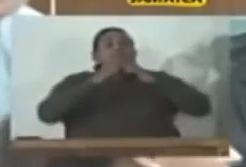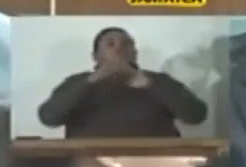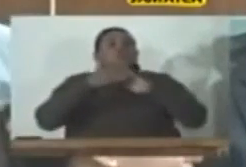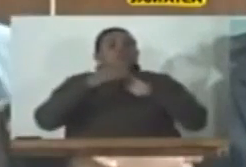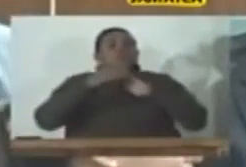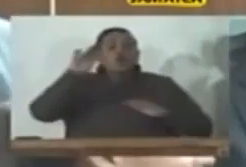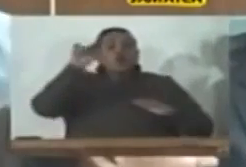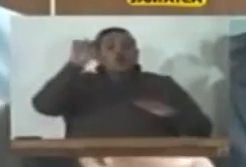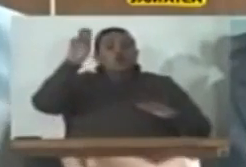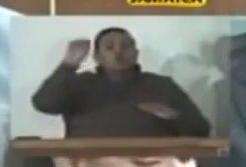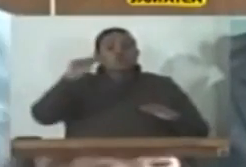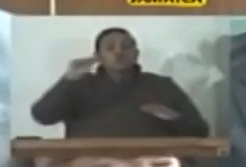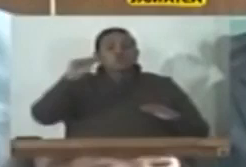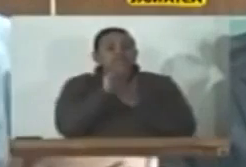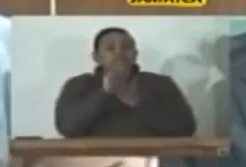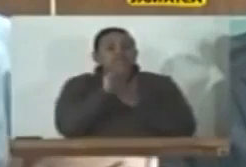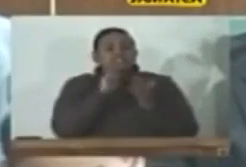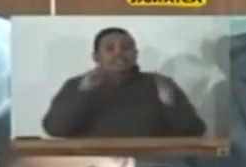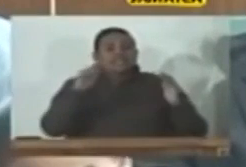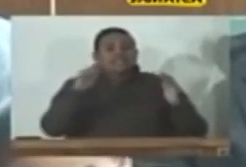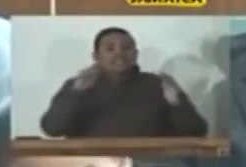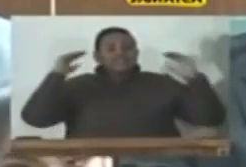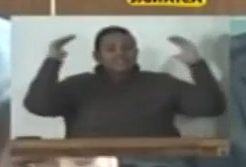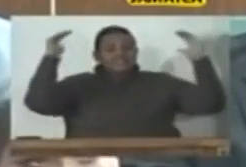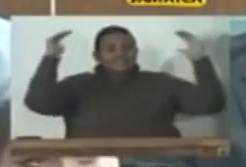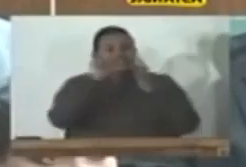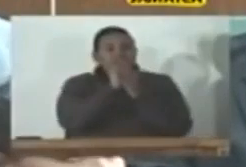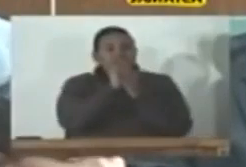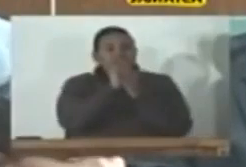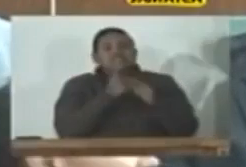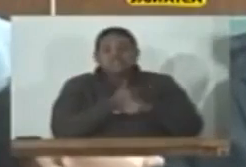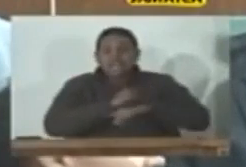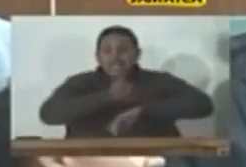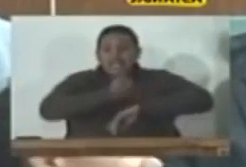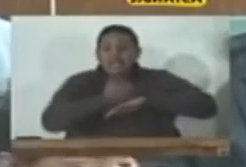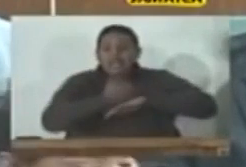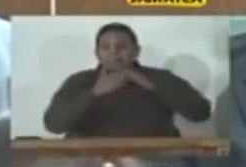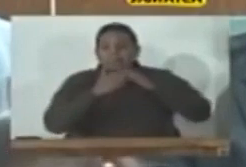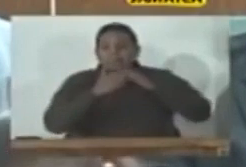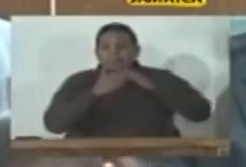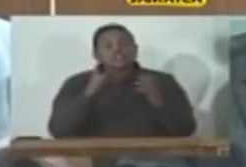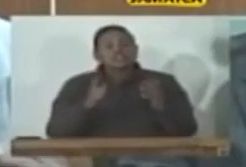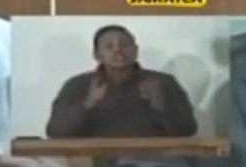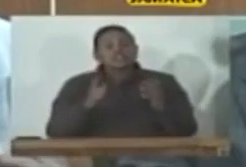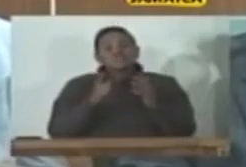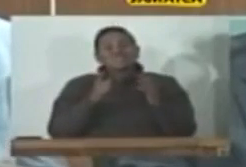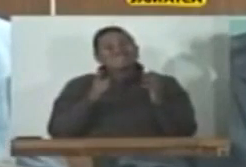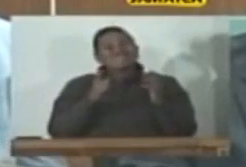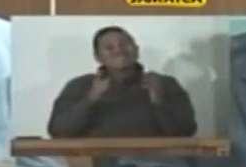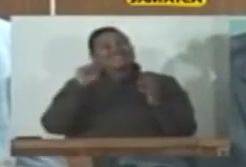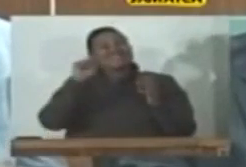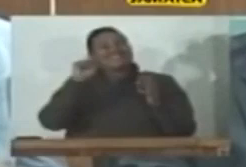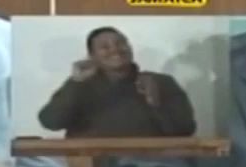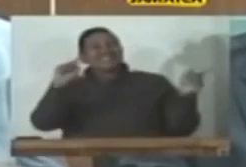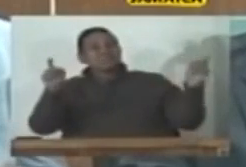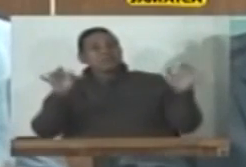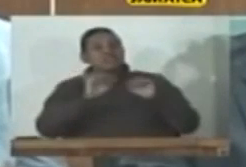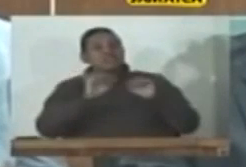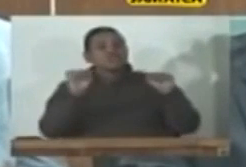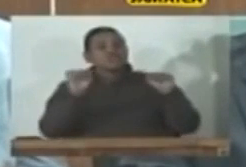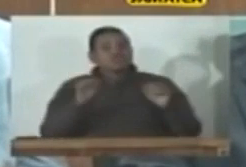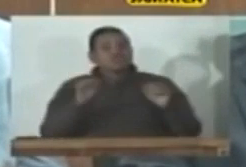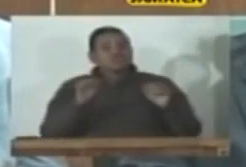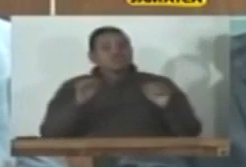implementing the RISE tax management software at TAJ, and implementing the ASICUDA system at Customs.